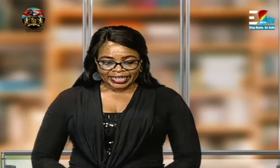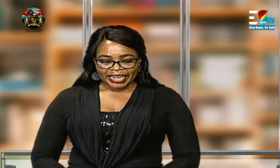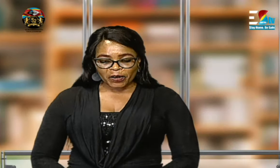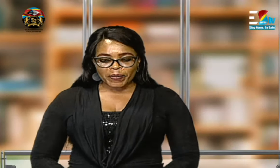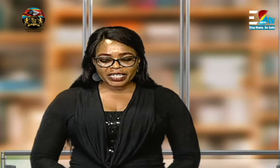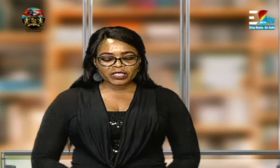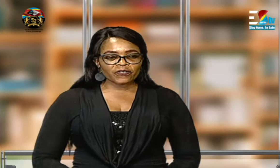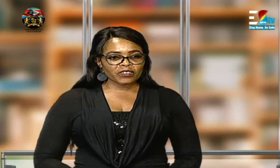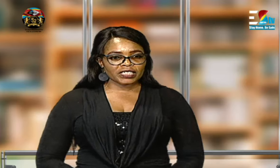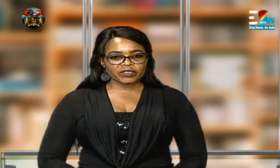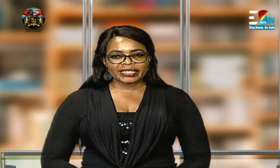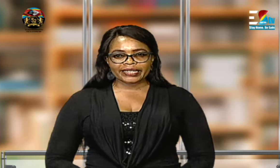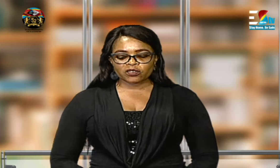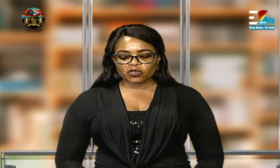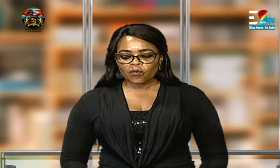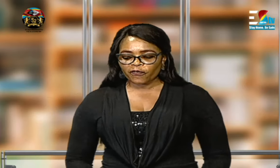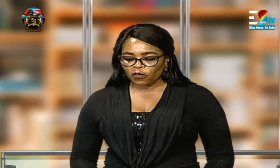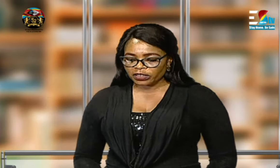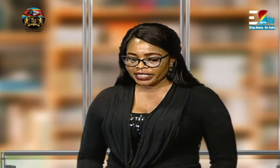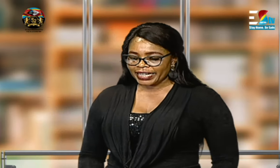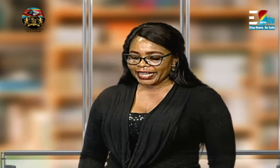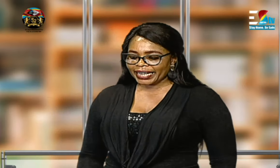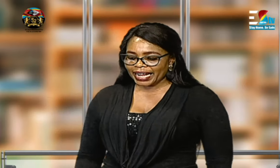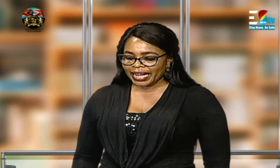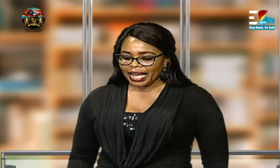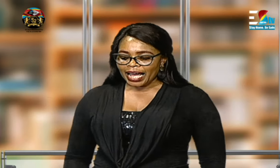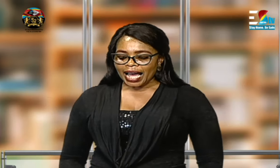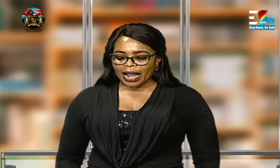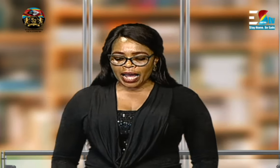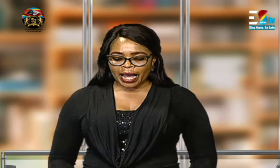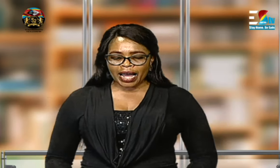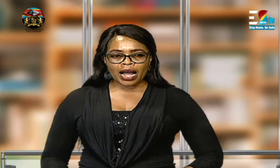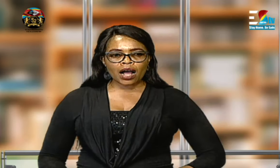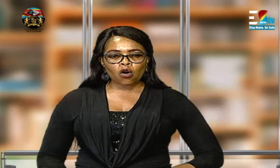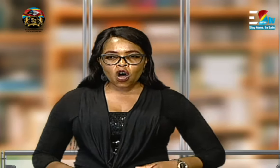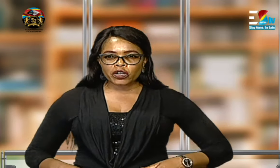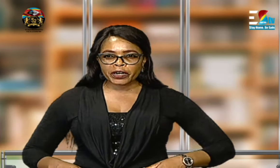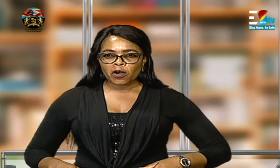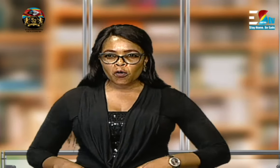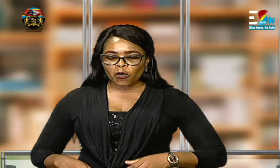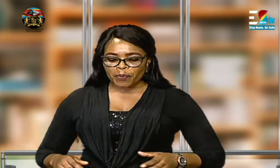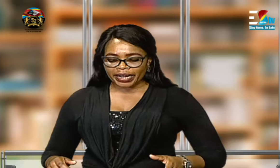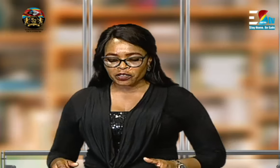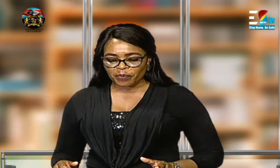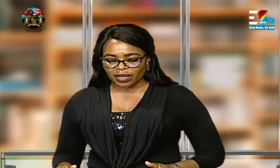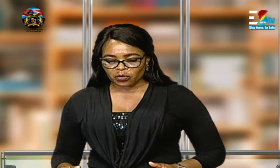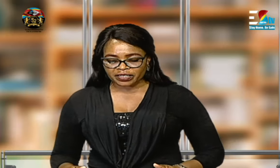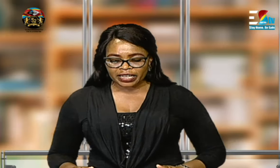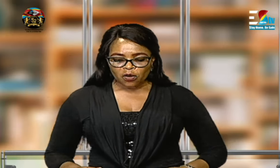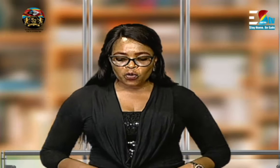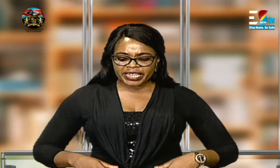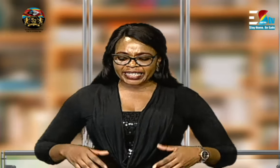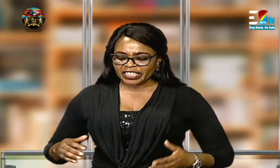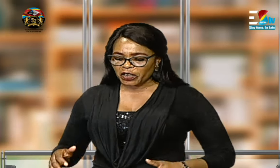sisi. Ekupheleni kwesifundo sethu sigadze ukuthi umfundzi ekhaya akhone ukubeka sobala